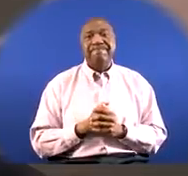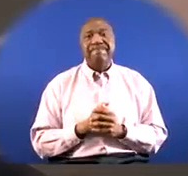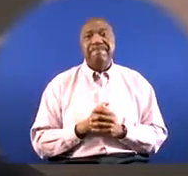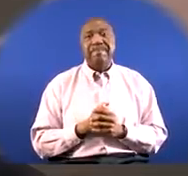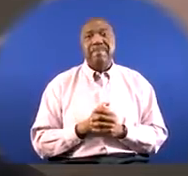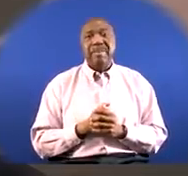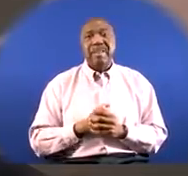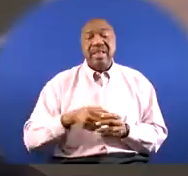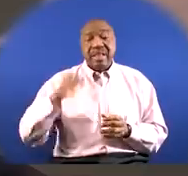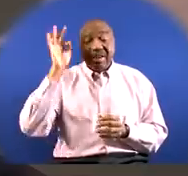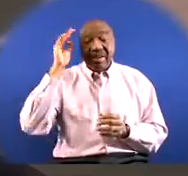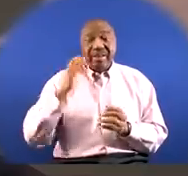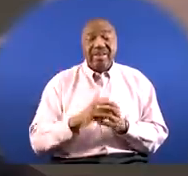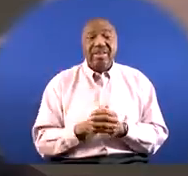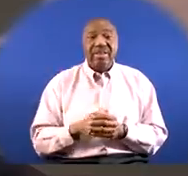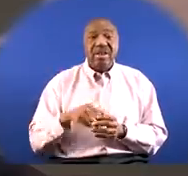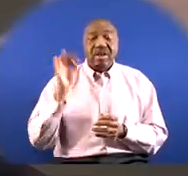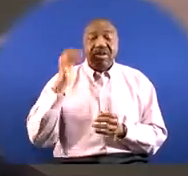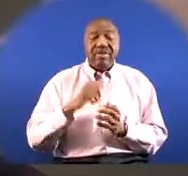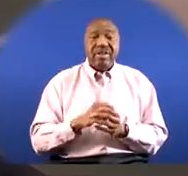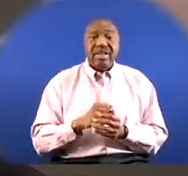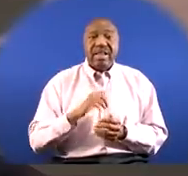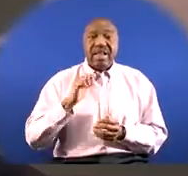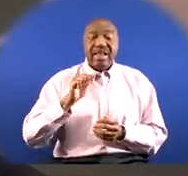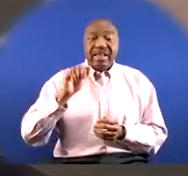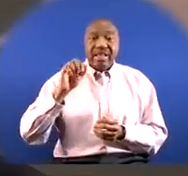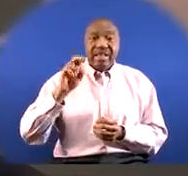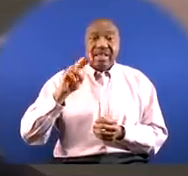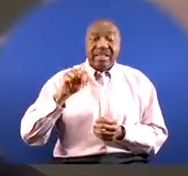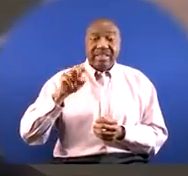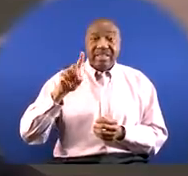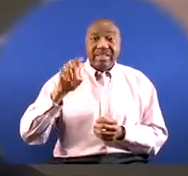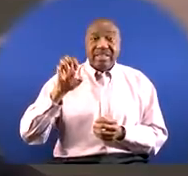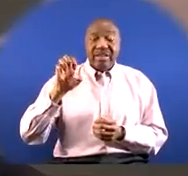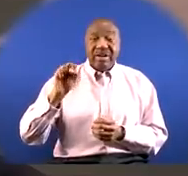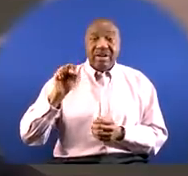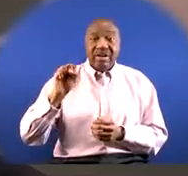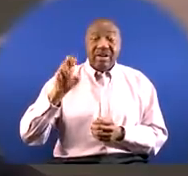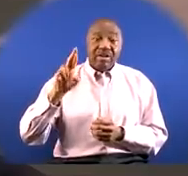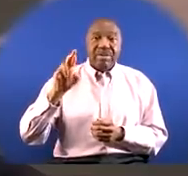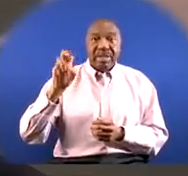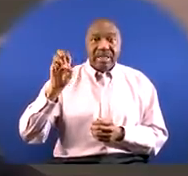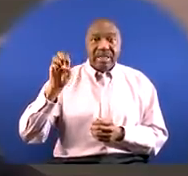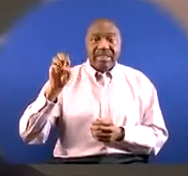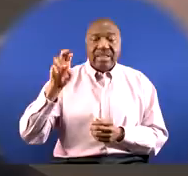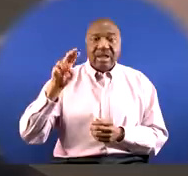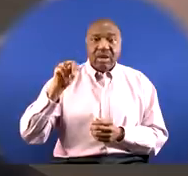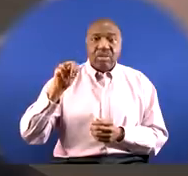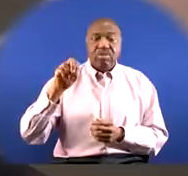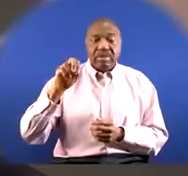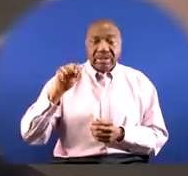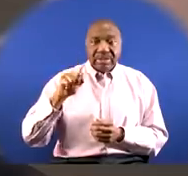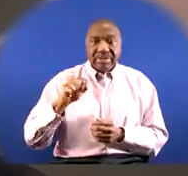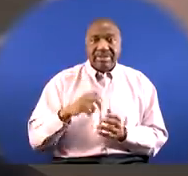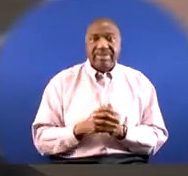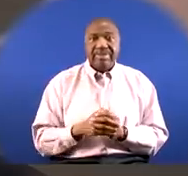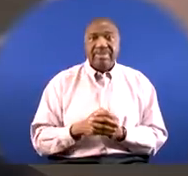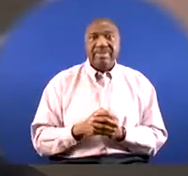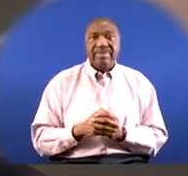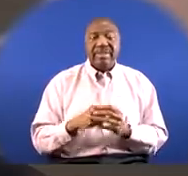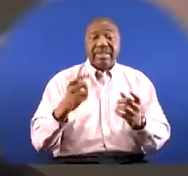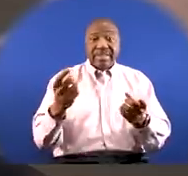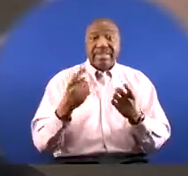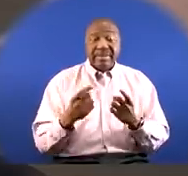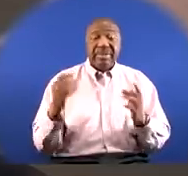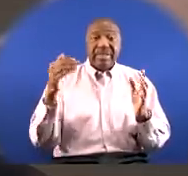Their pastor is here again to preach the word of God unto us, and we're excited that Pastor Terry Keith Anderson has